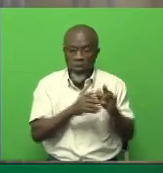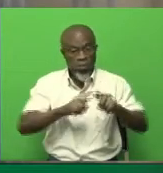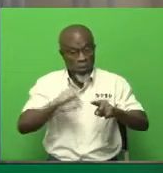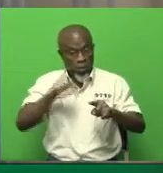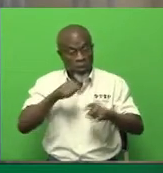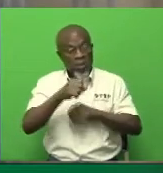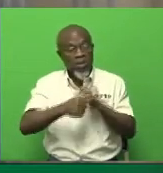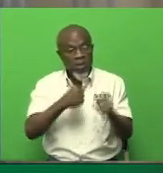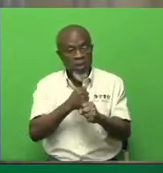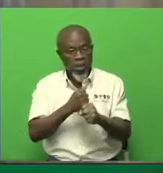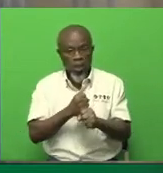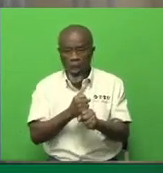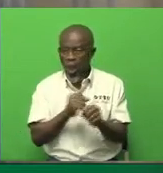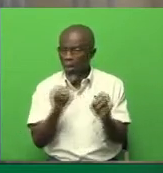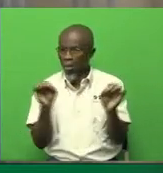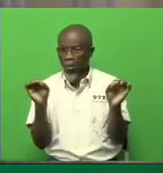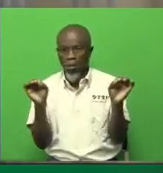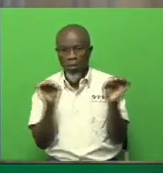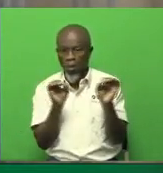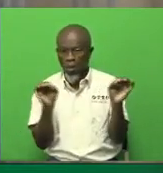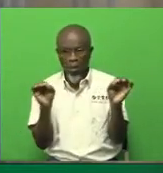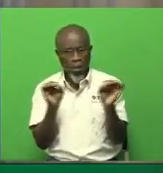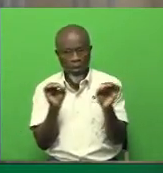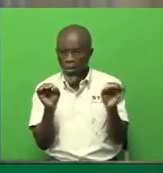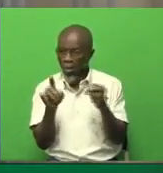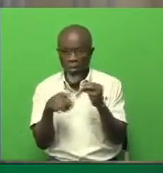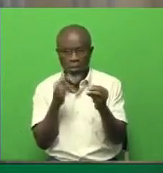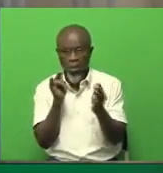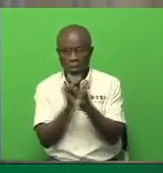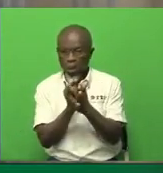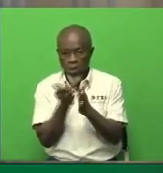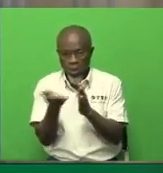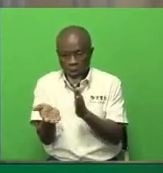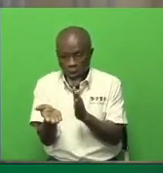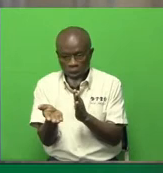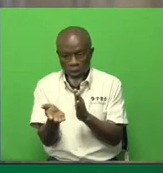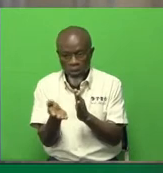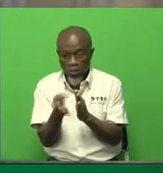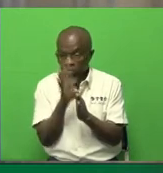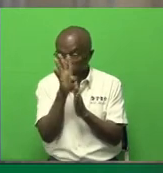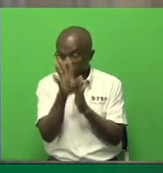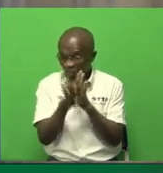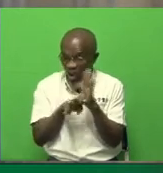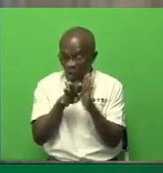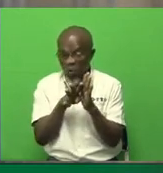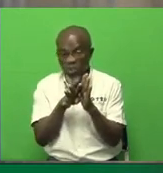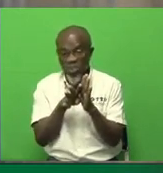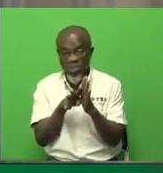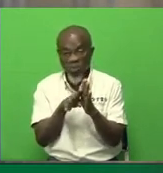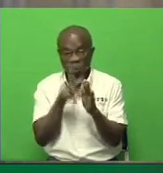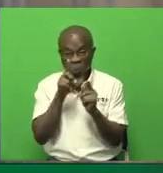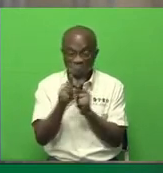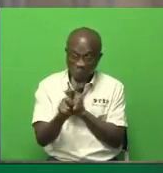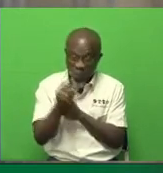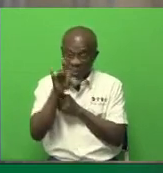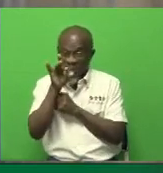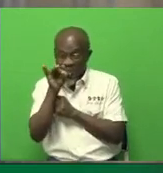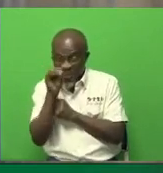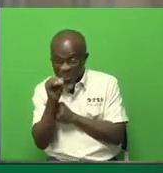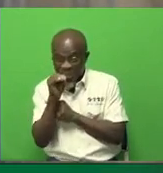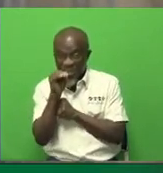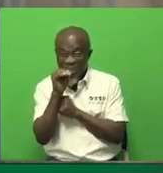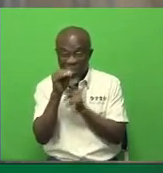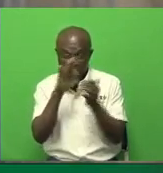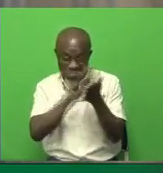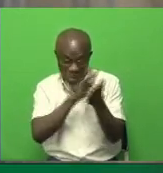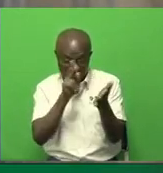it was not mentioned at all in the four hour presentation 180 Pages speech